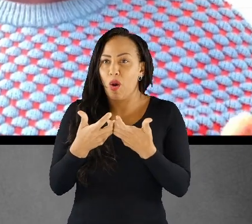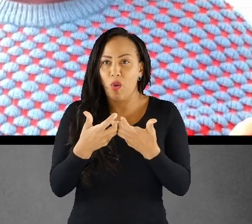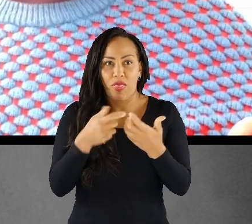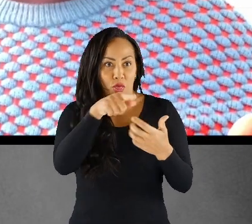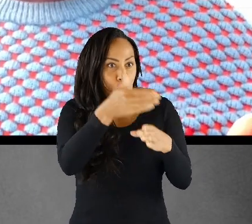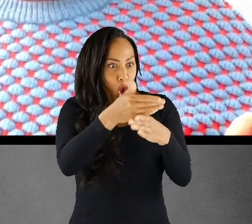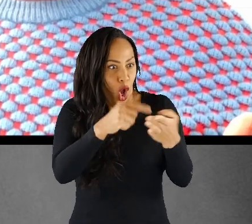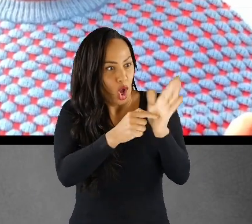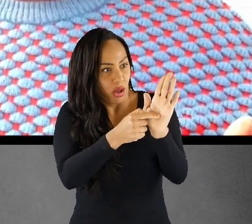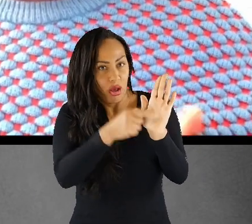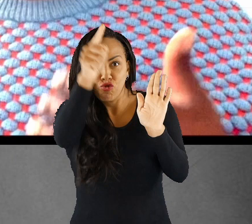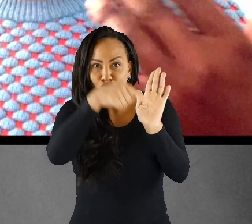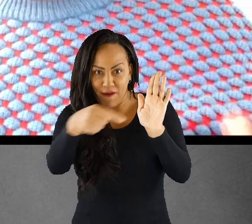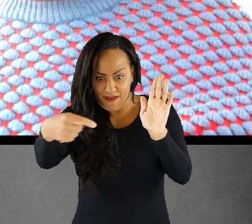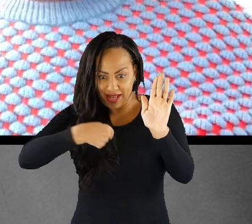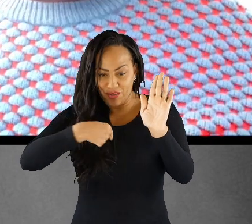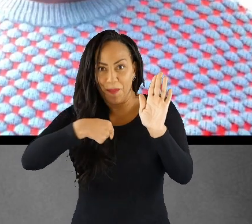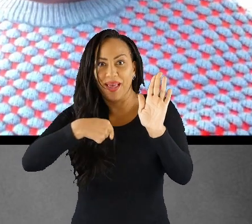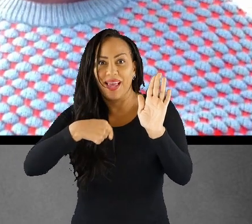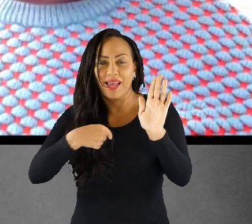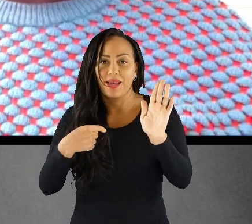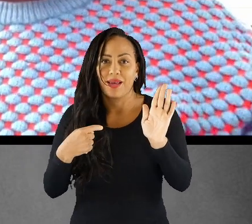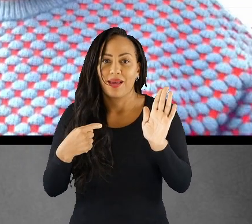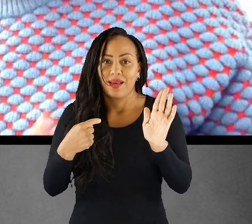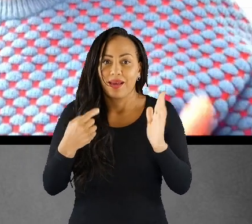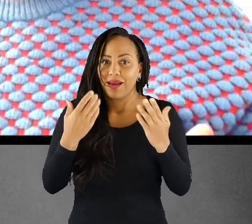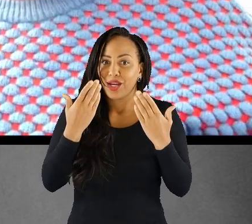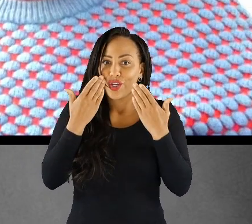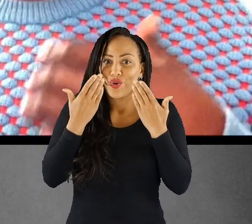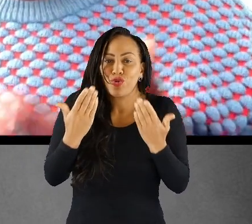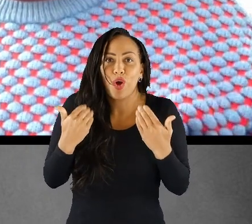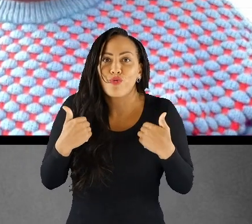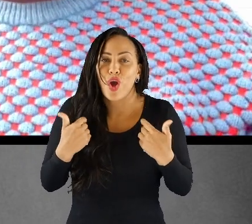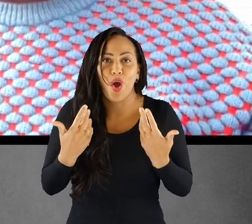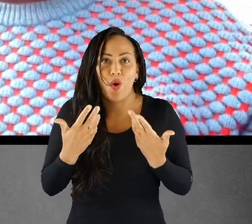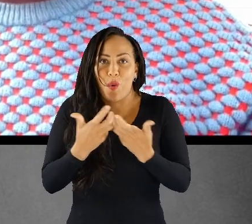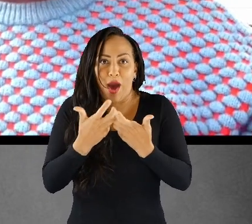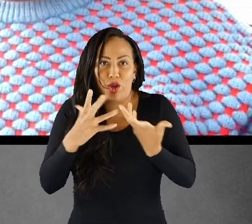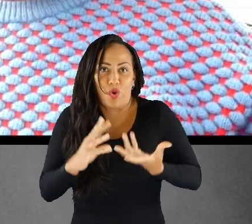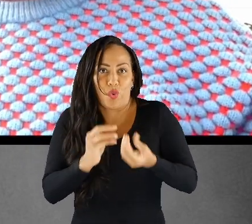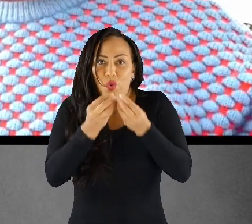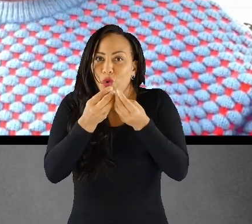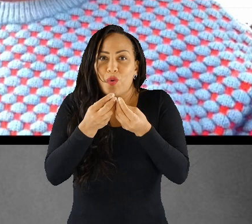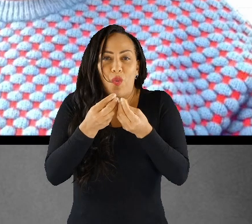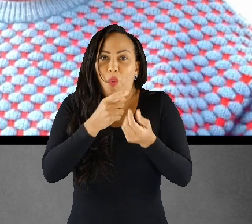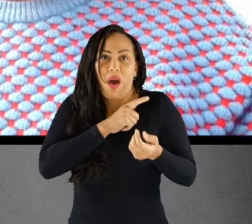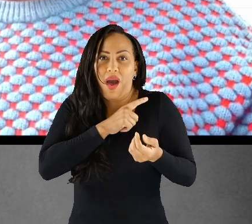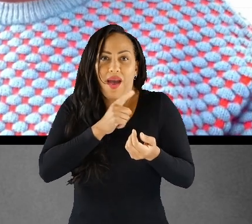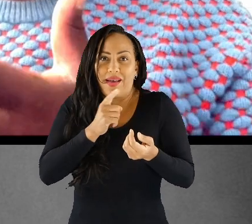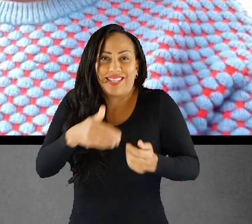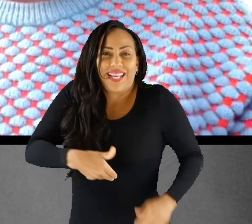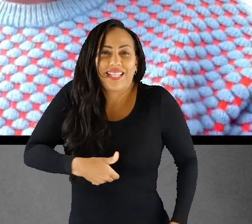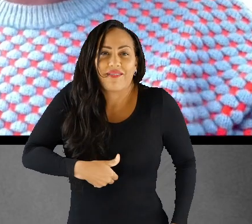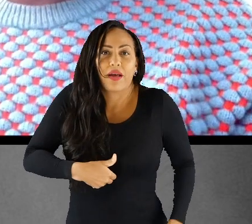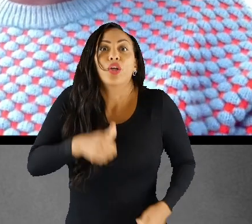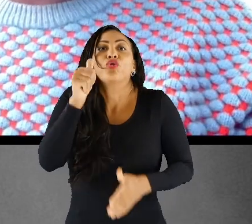don't realize that what you're saying sometimes or how you do it, because it's so instinctive. And it's not until we